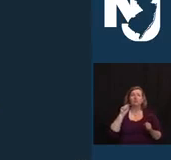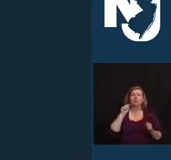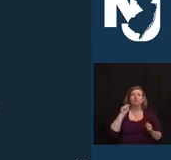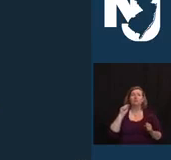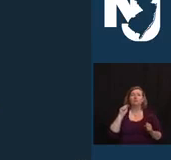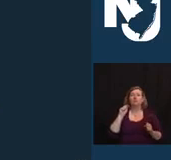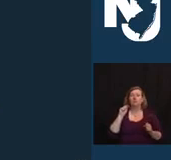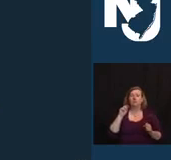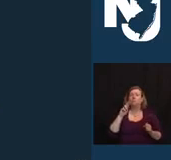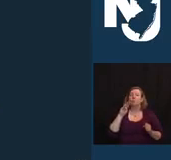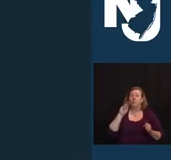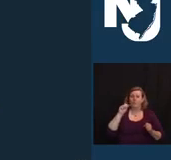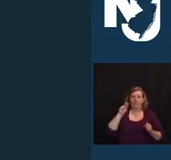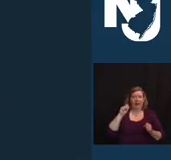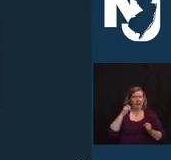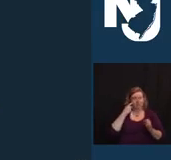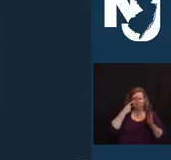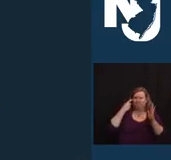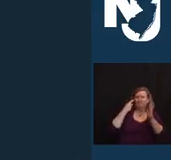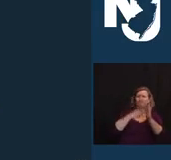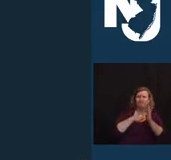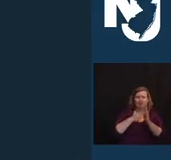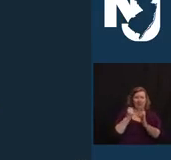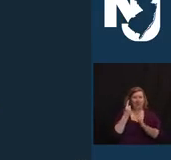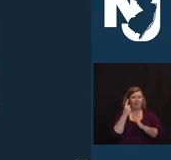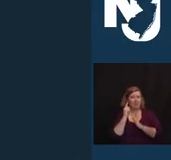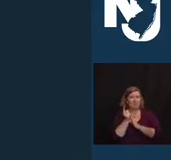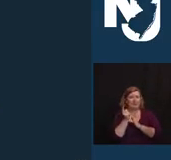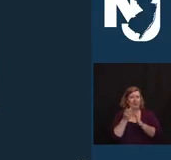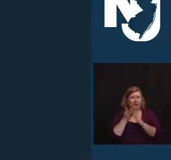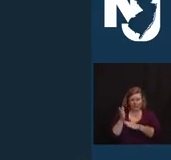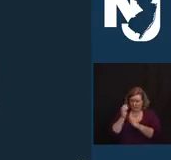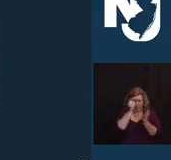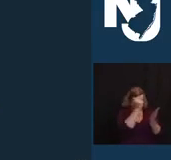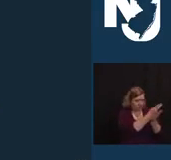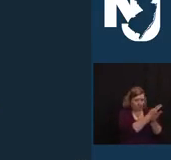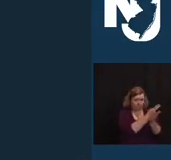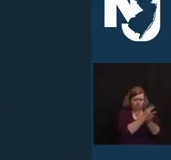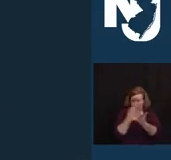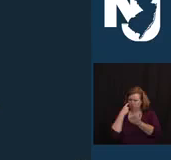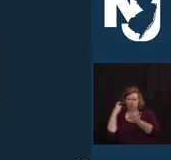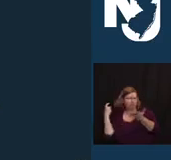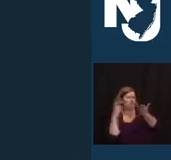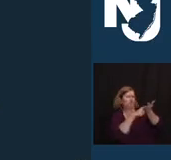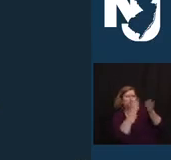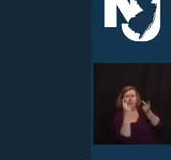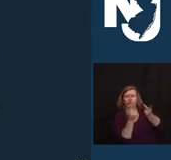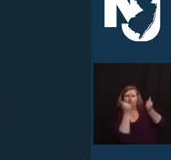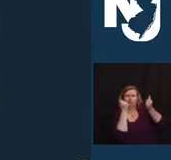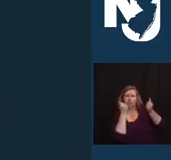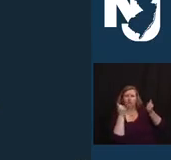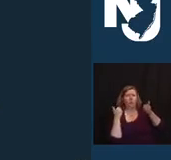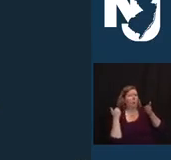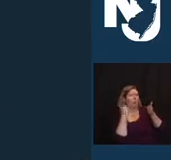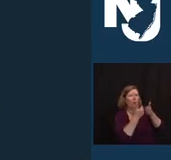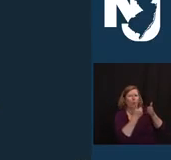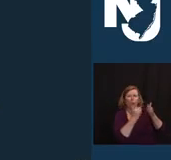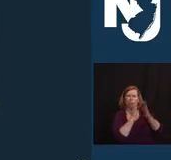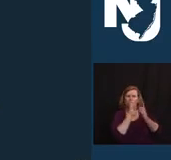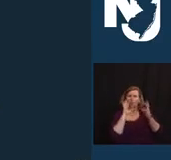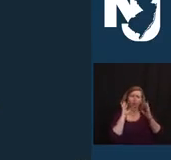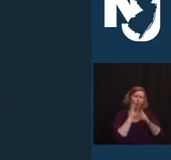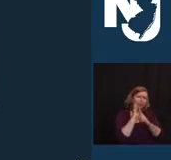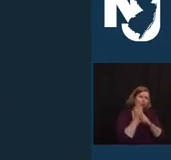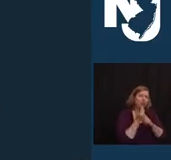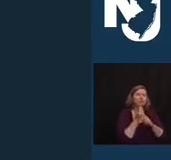11 minutes after its founding, New Jersey has been a mutual partner in a close cultural and economic relationship. A driver